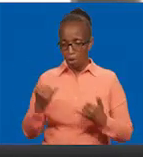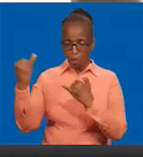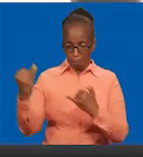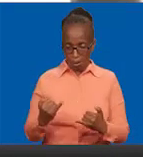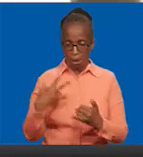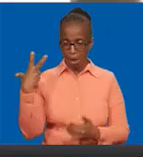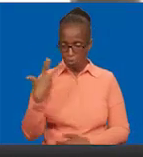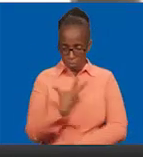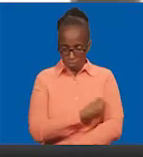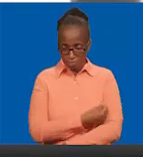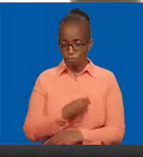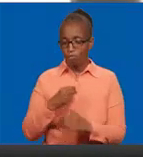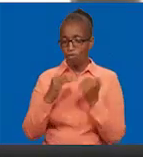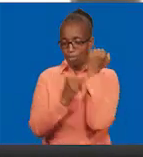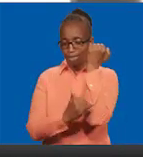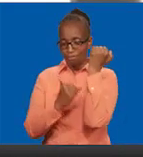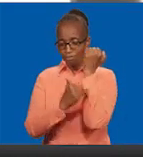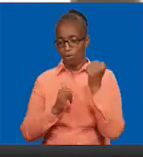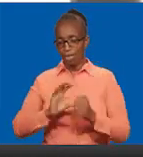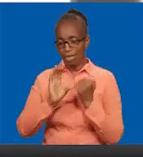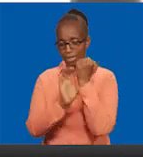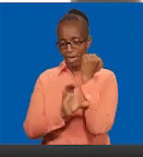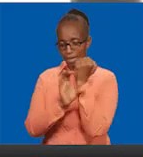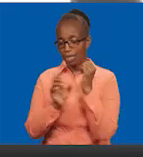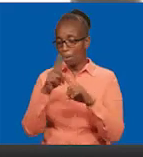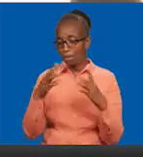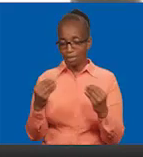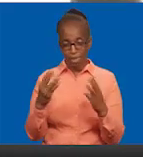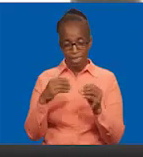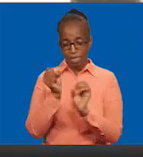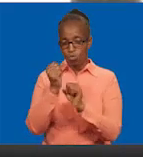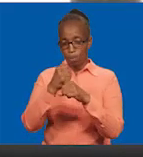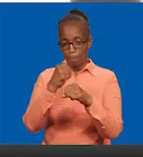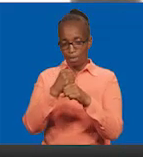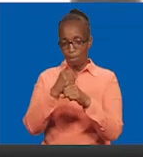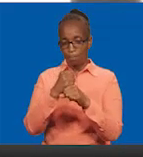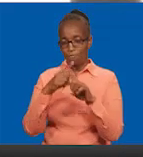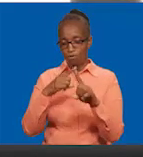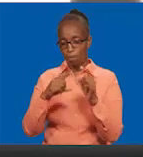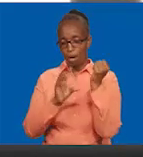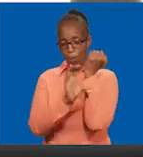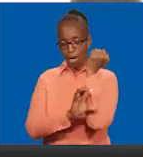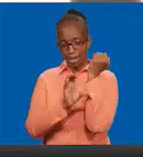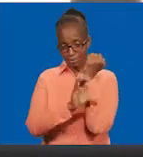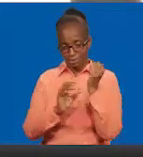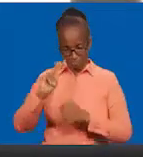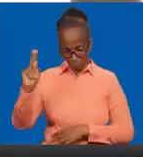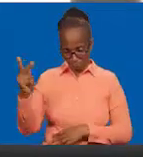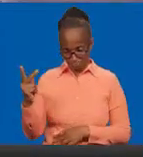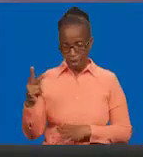importing drugs from outside the country, yet we can produce them here and give jobs to our people.